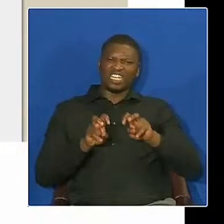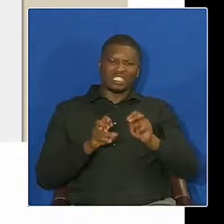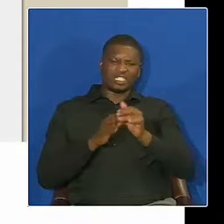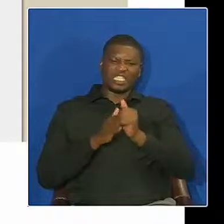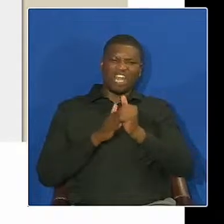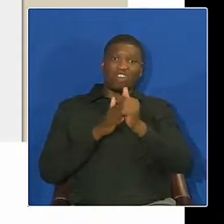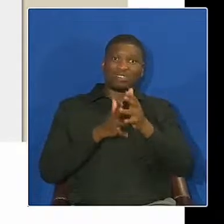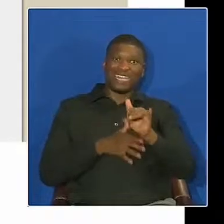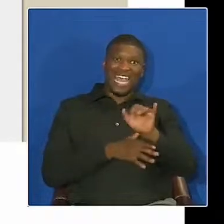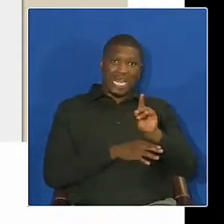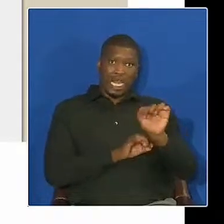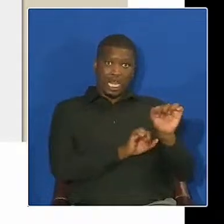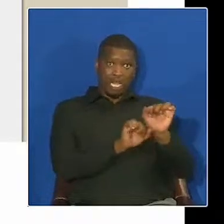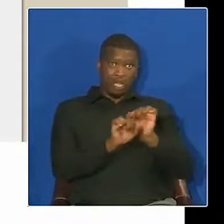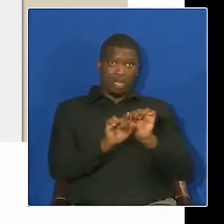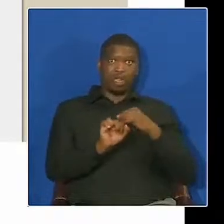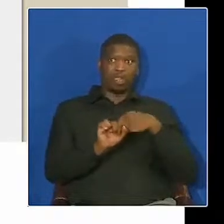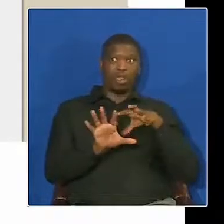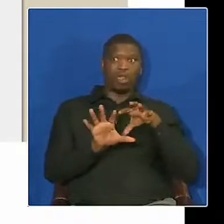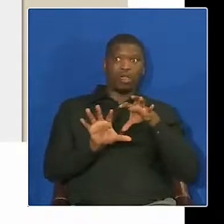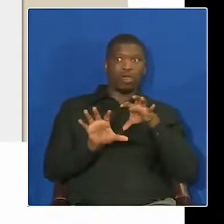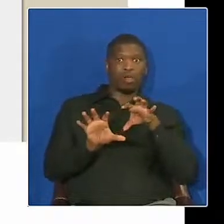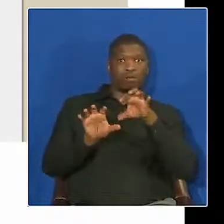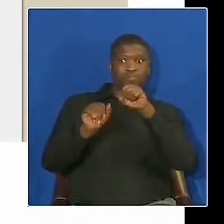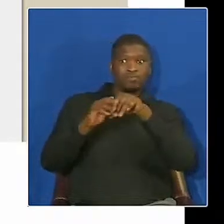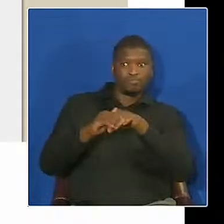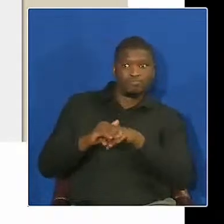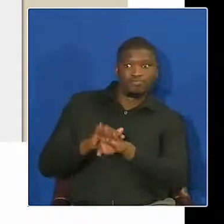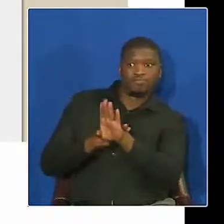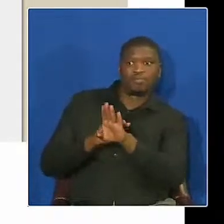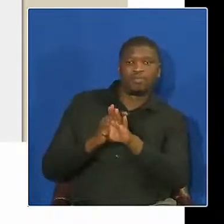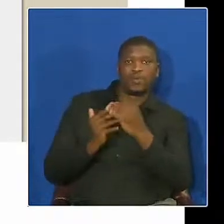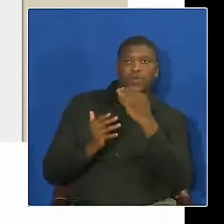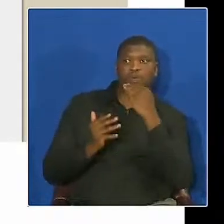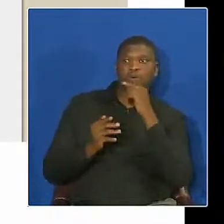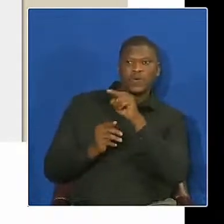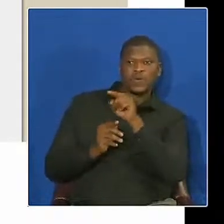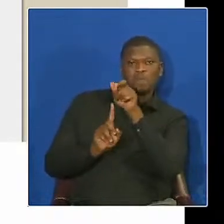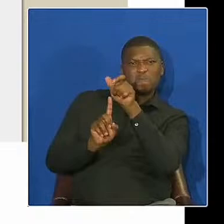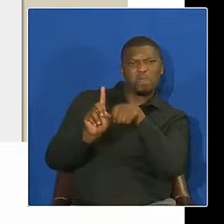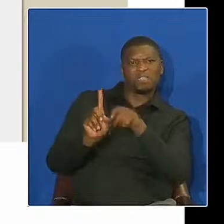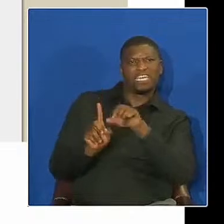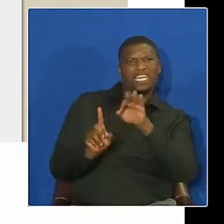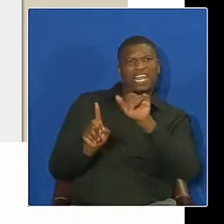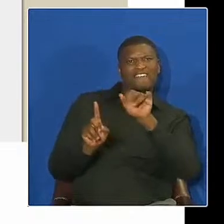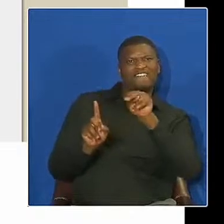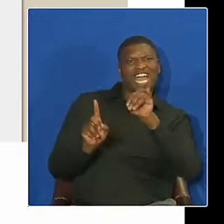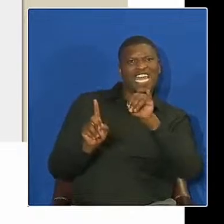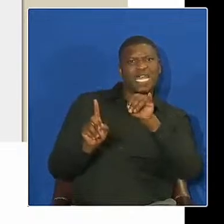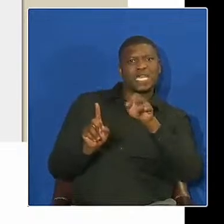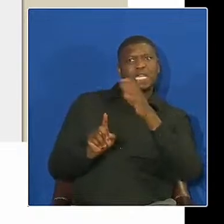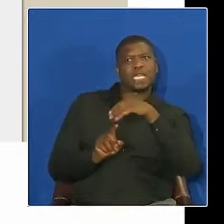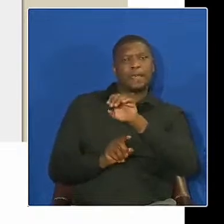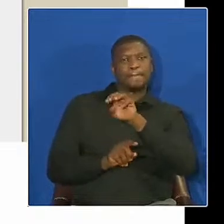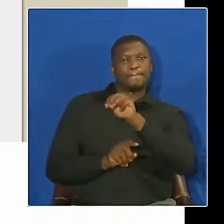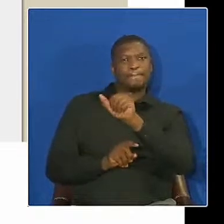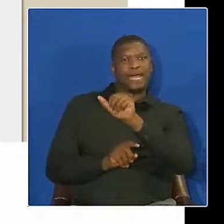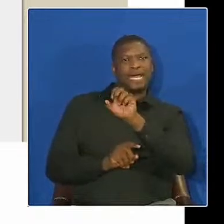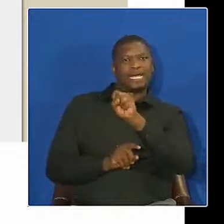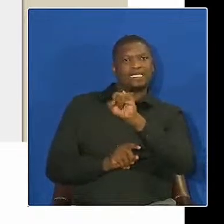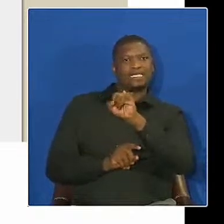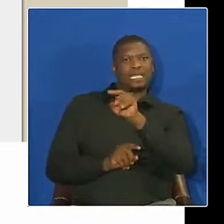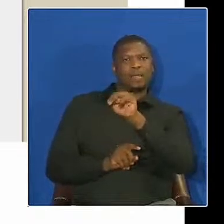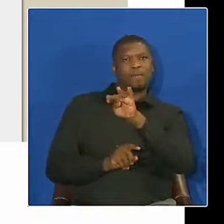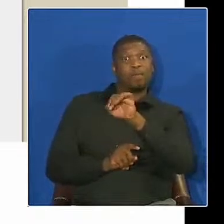ID, raiding National Police Commissioner Fani Masimula and National Crime Intelligence